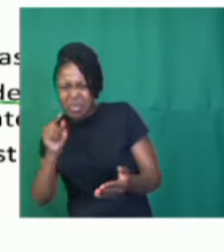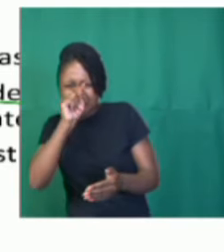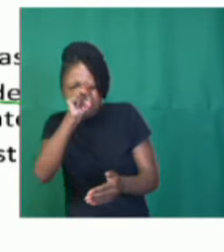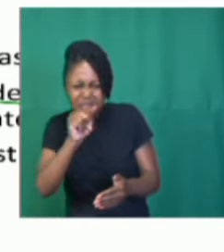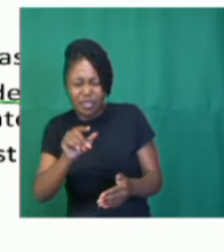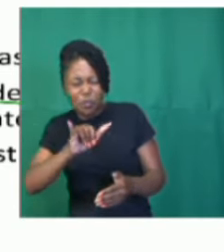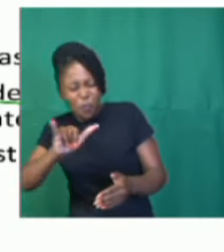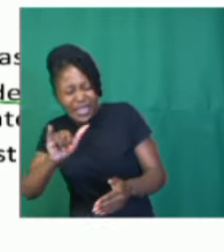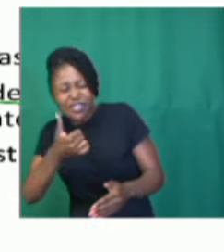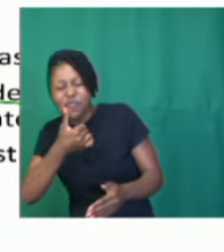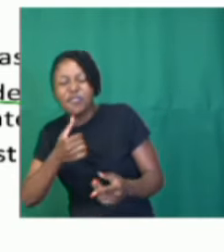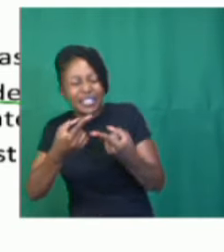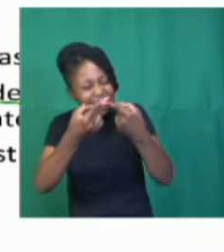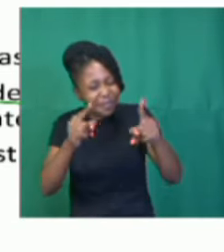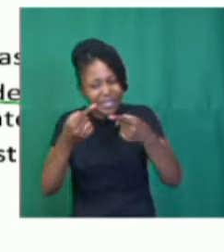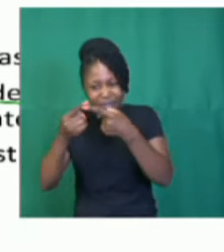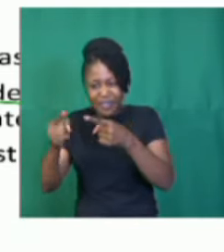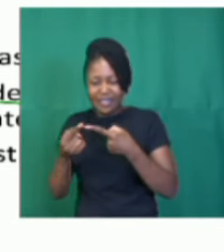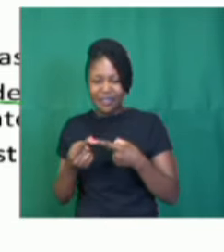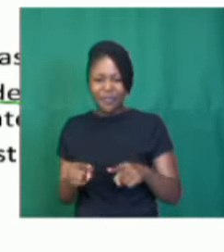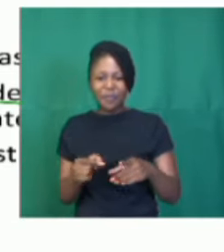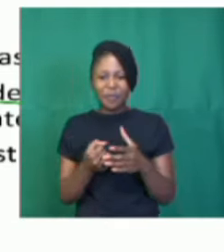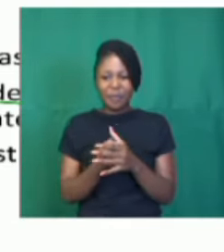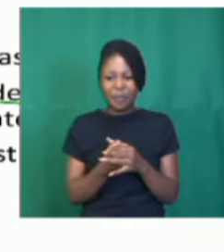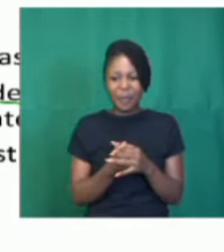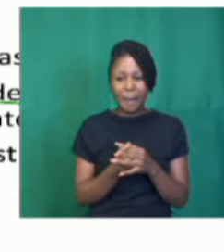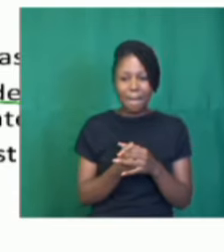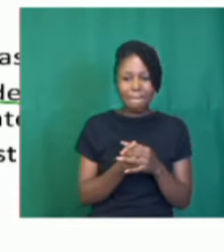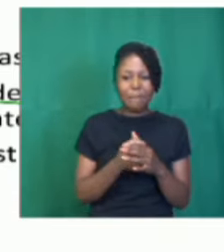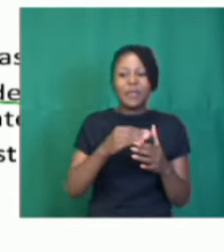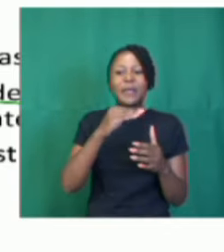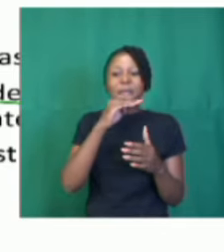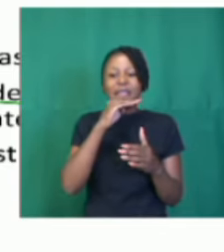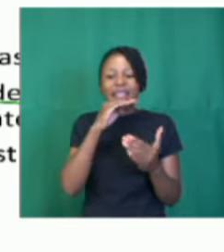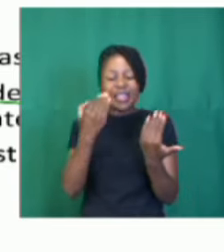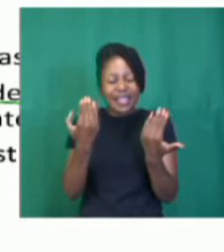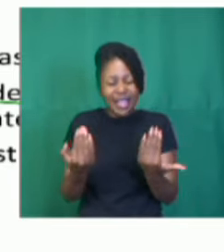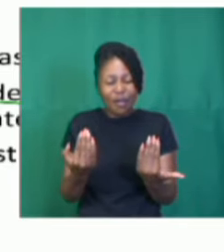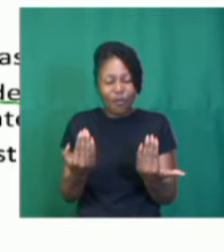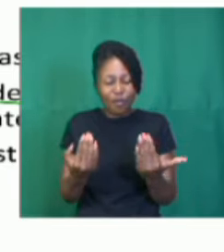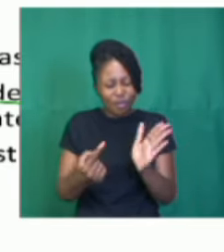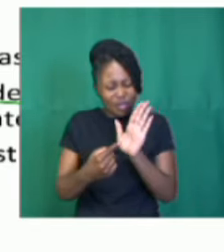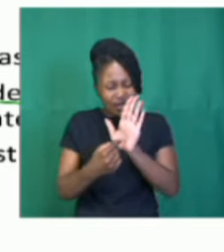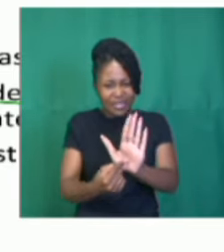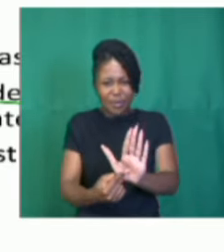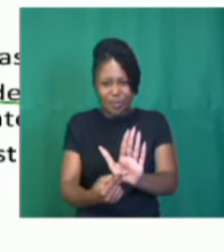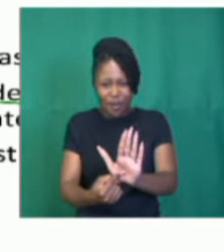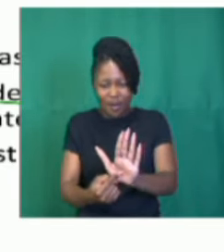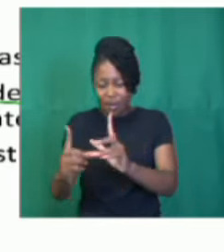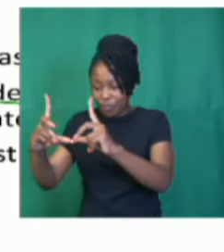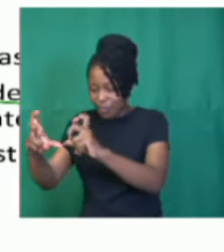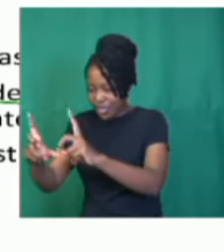being created in that text. Now we are going to look for an example that shows text